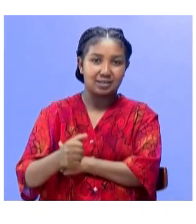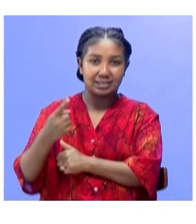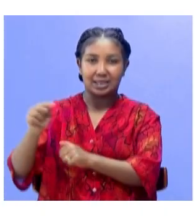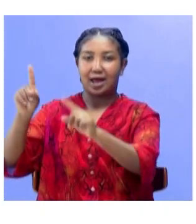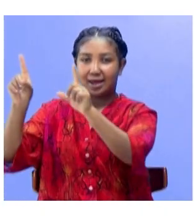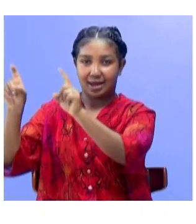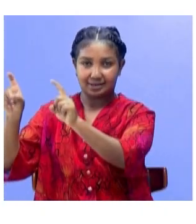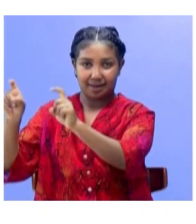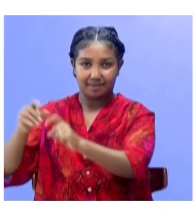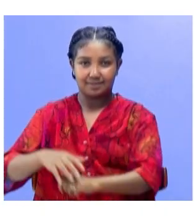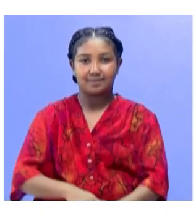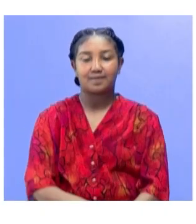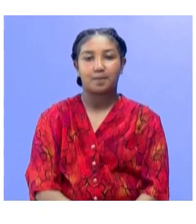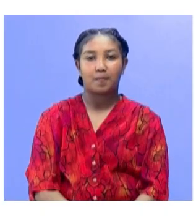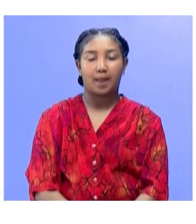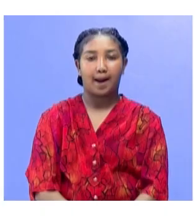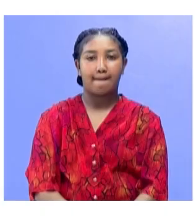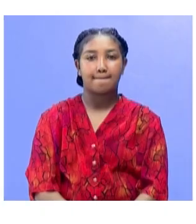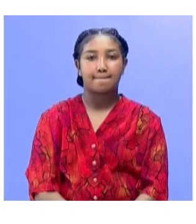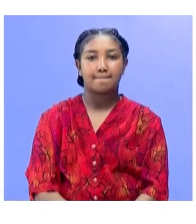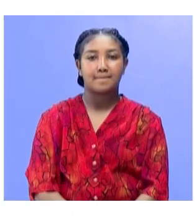the exam.